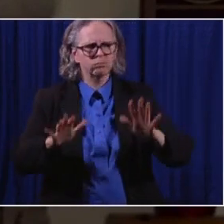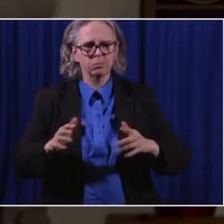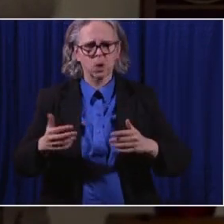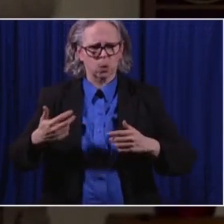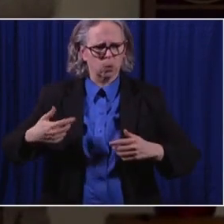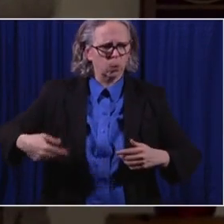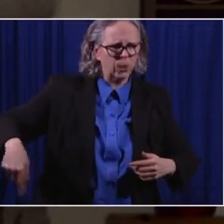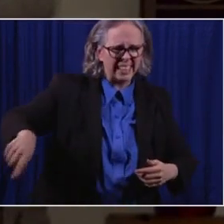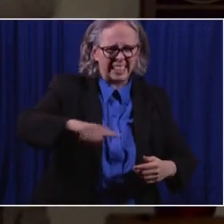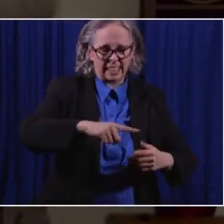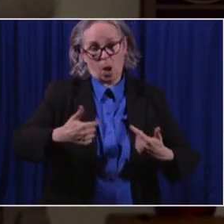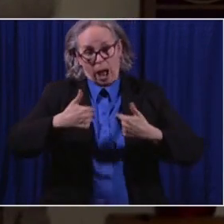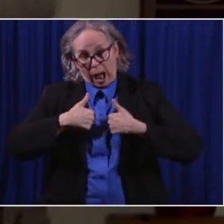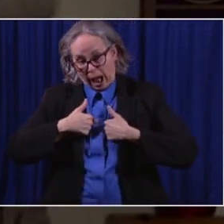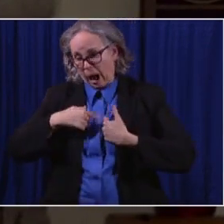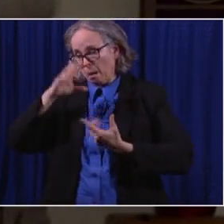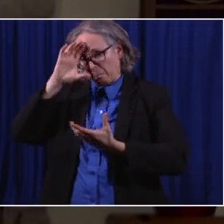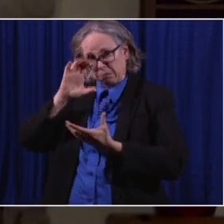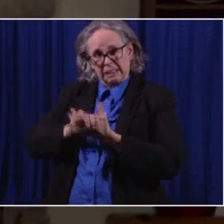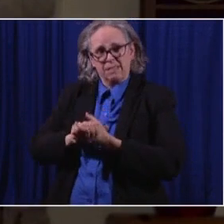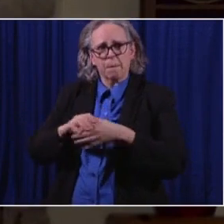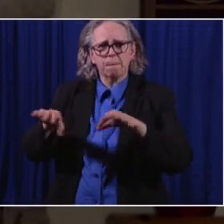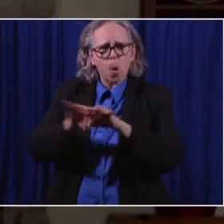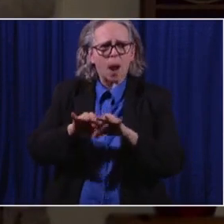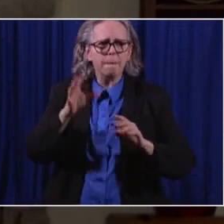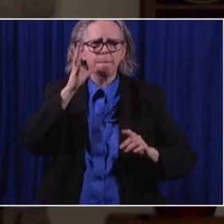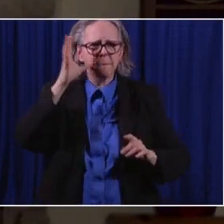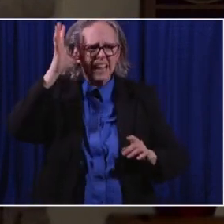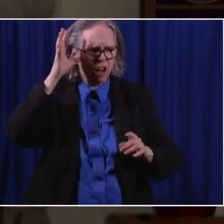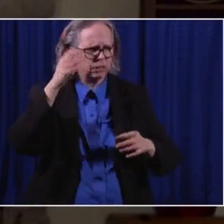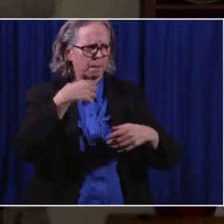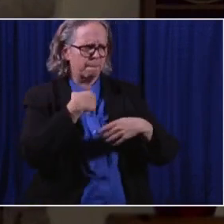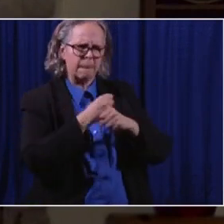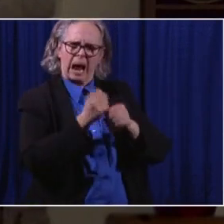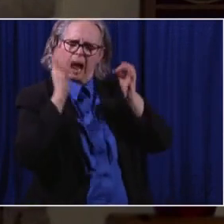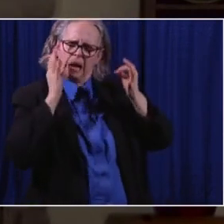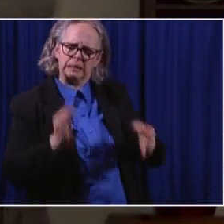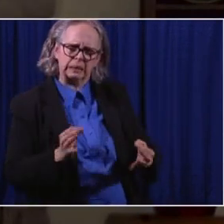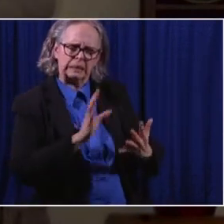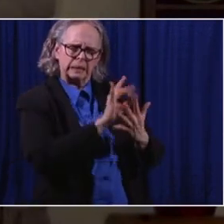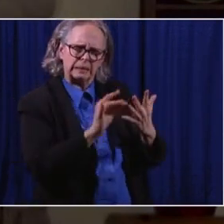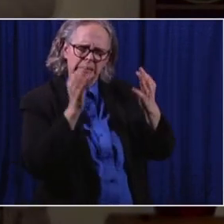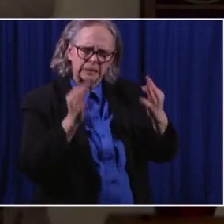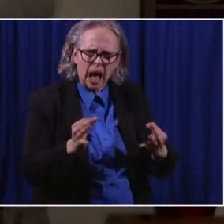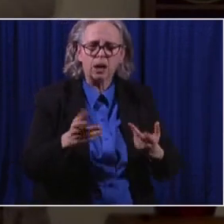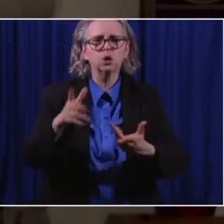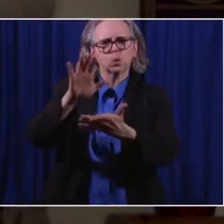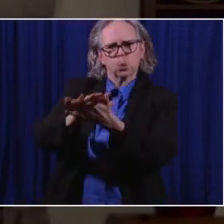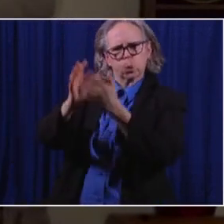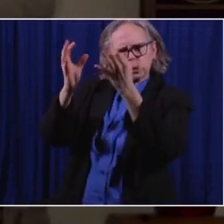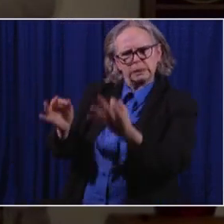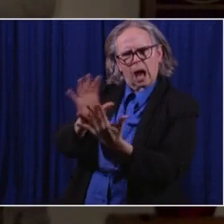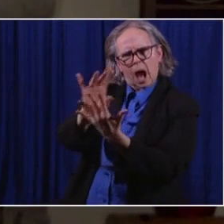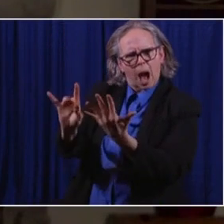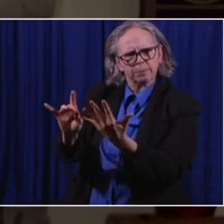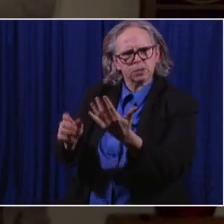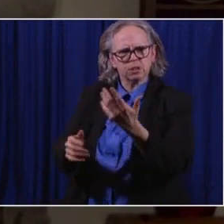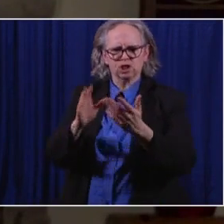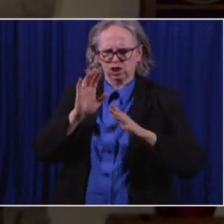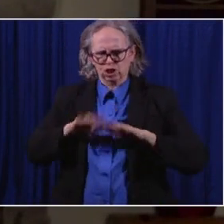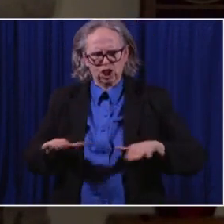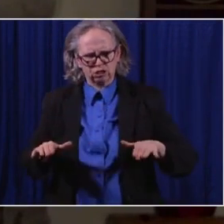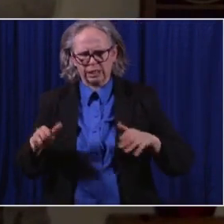important that parents have this option, that schools have this option, that children have this option to be back in school. I've